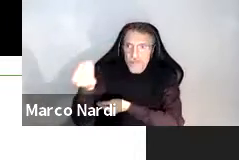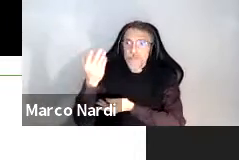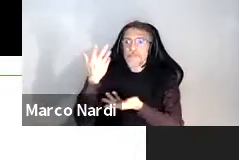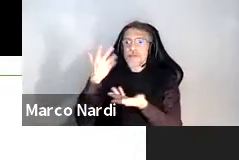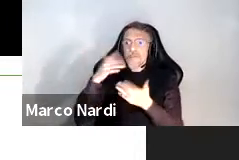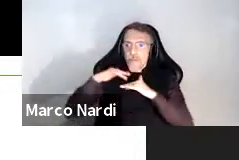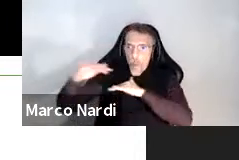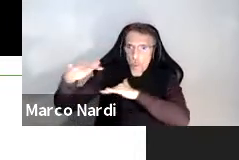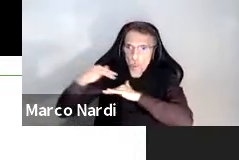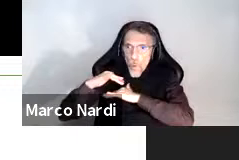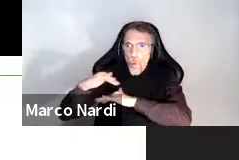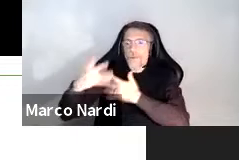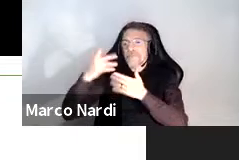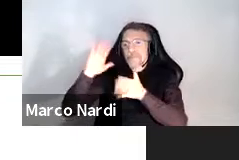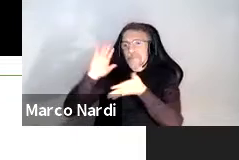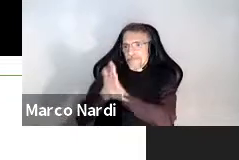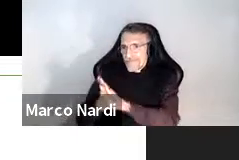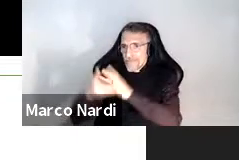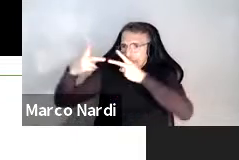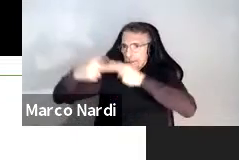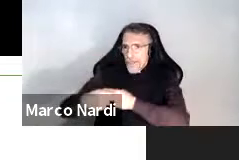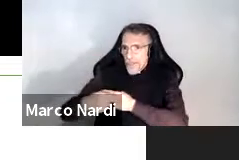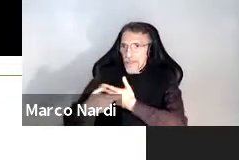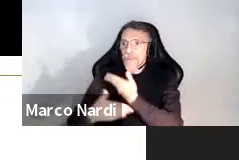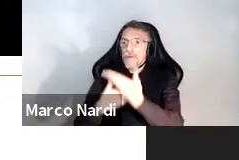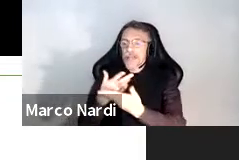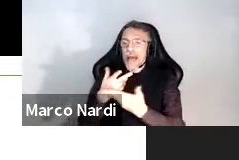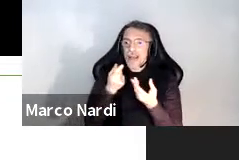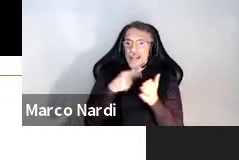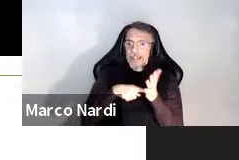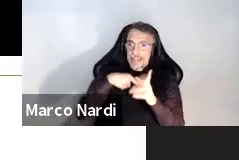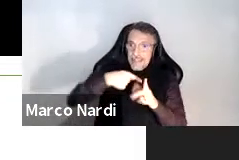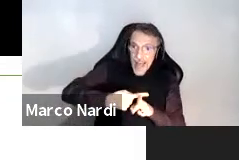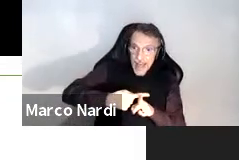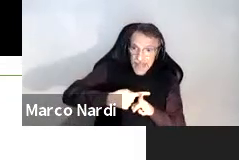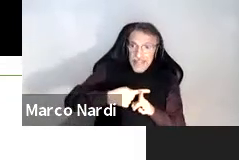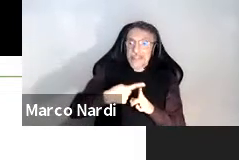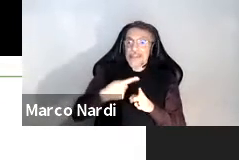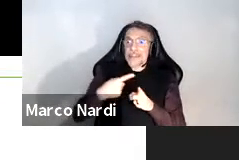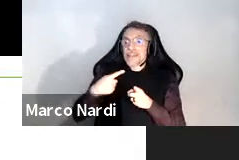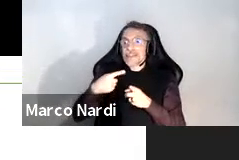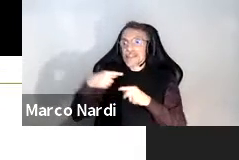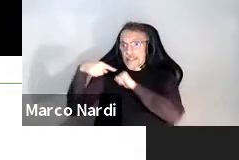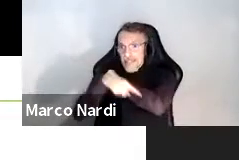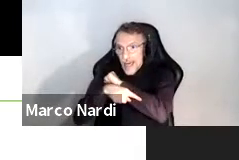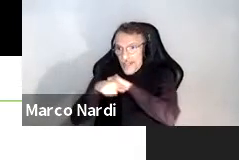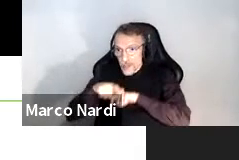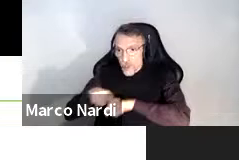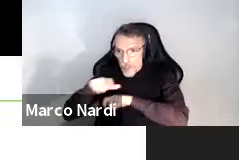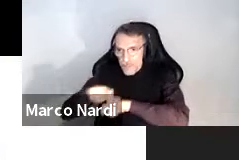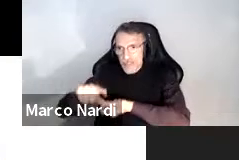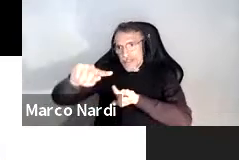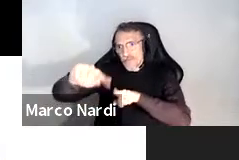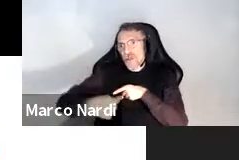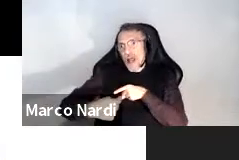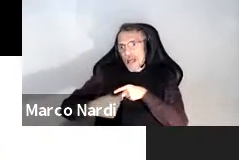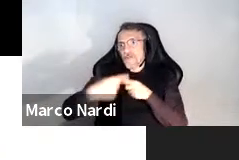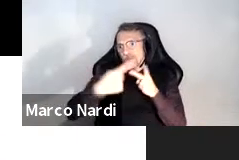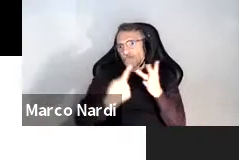flows disruption, and then fiscal and debt sustainability challenges, to